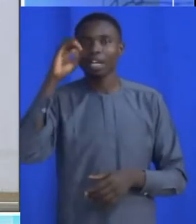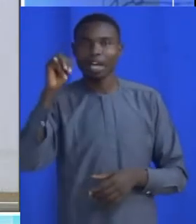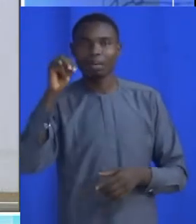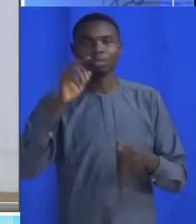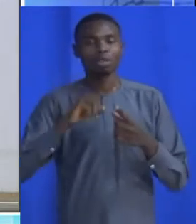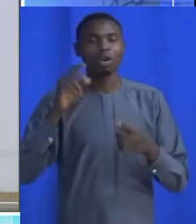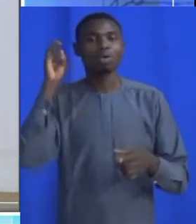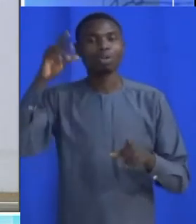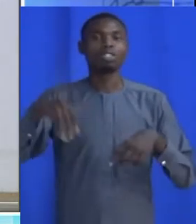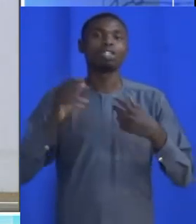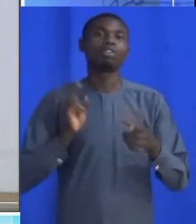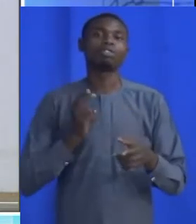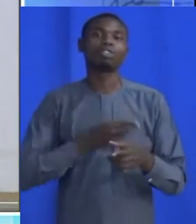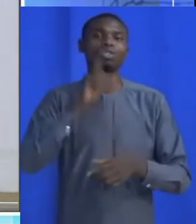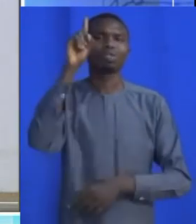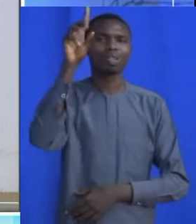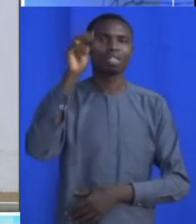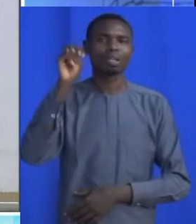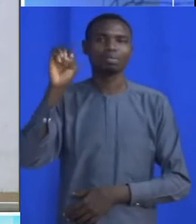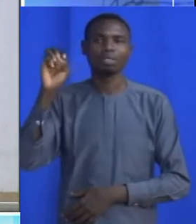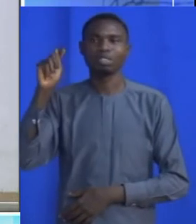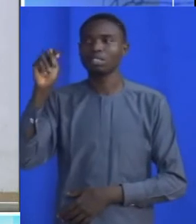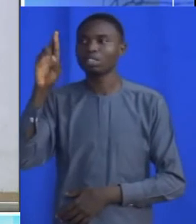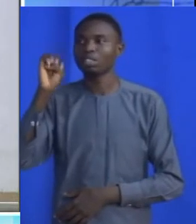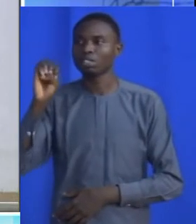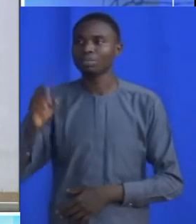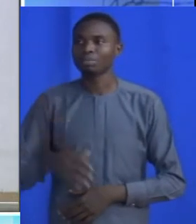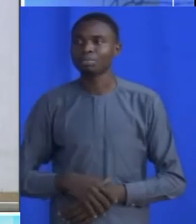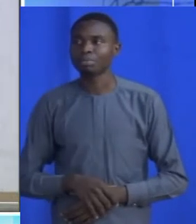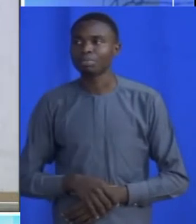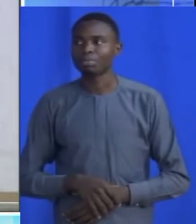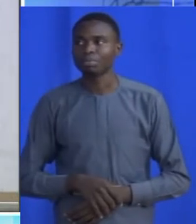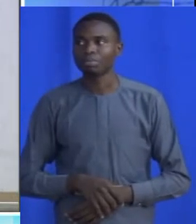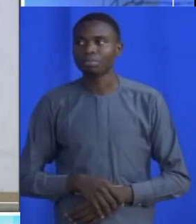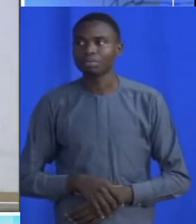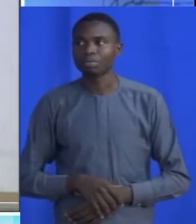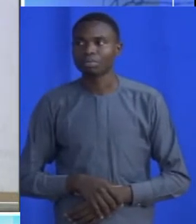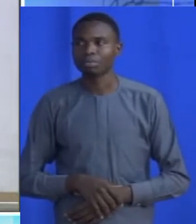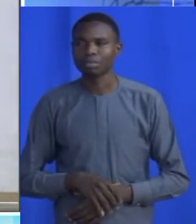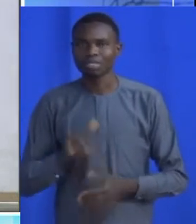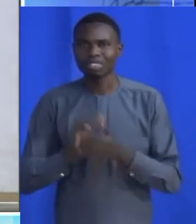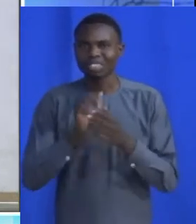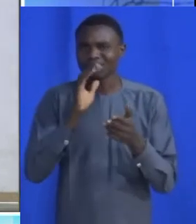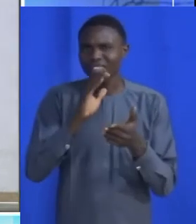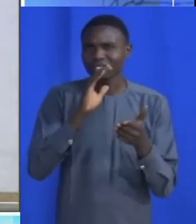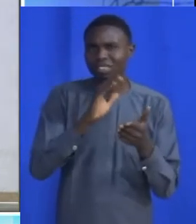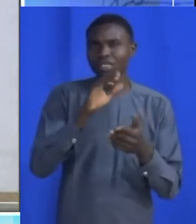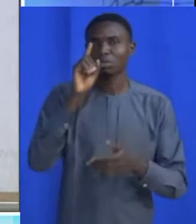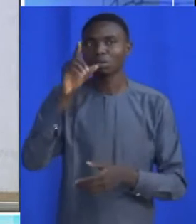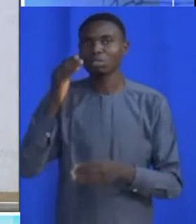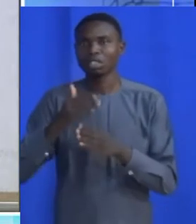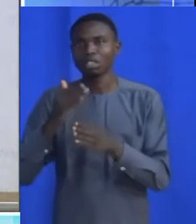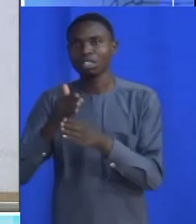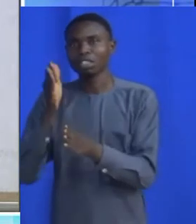democracy, they first of all look at its level of rule of law. They look at those keywords under the rule of